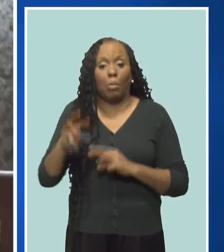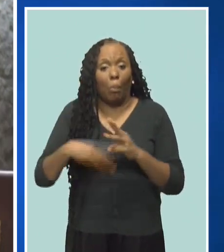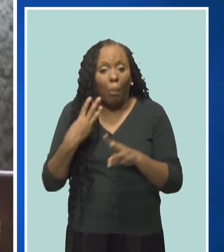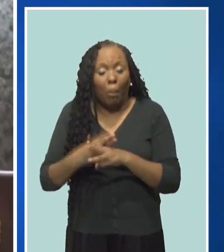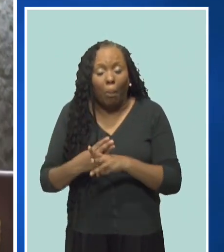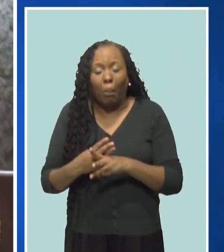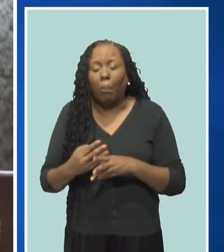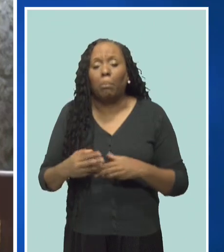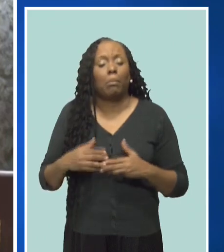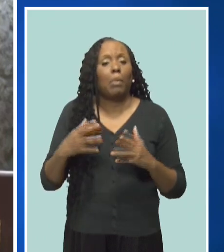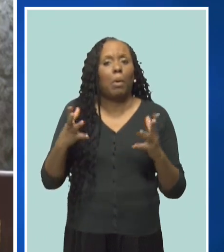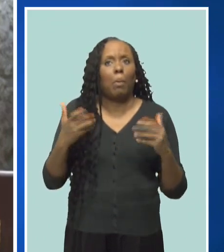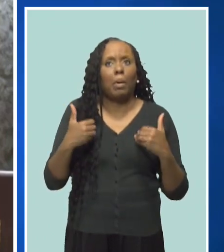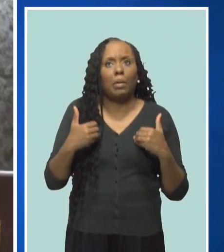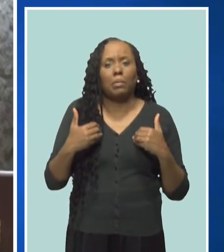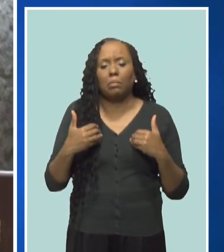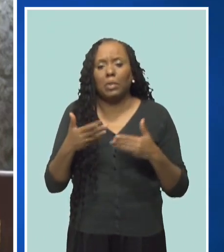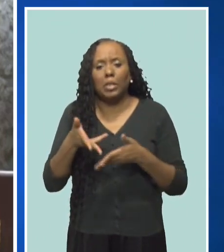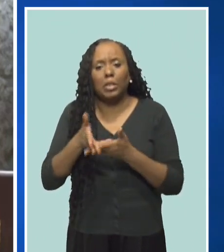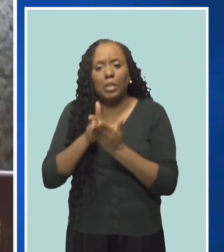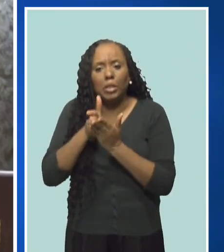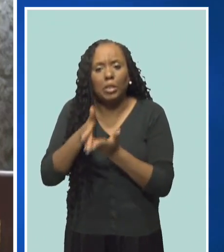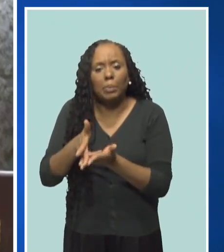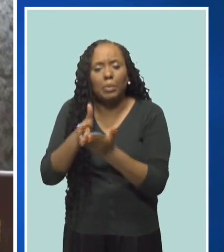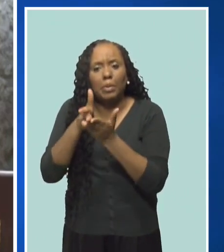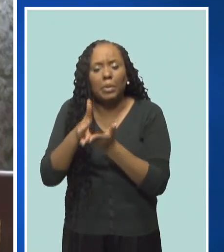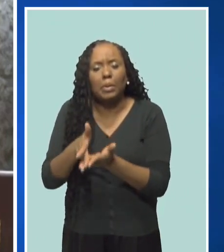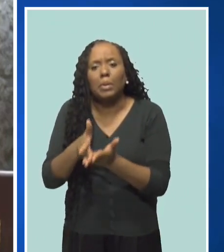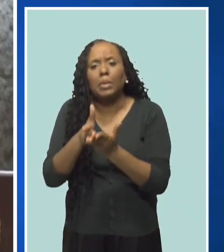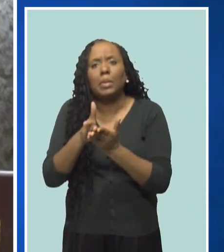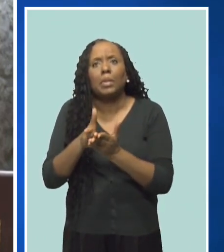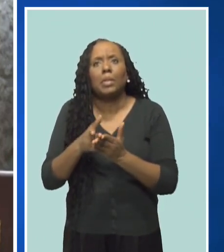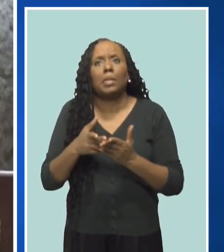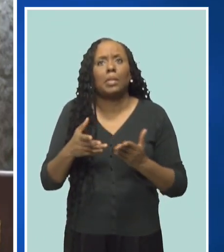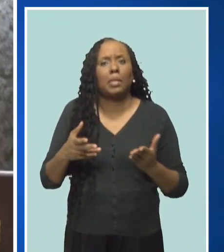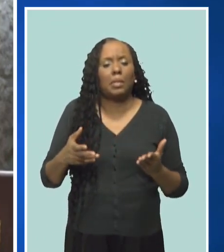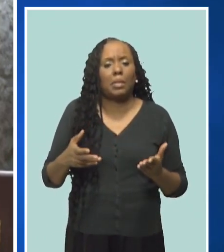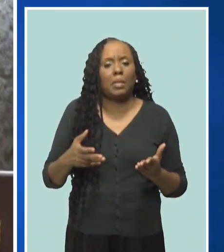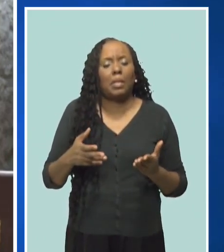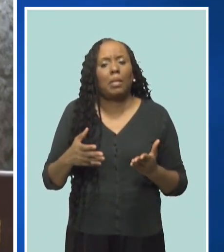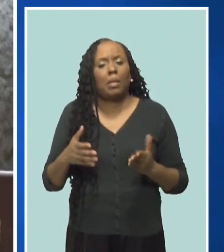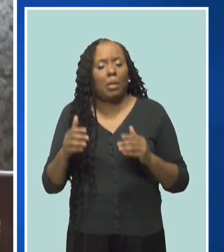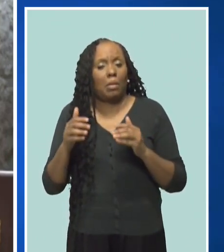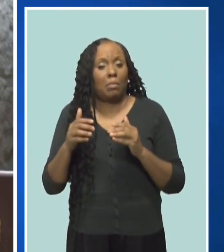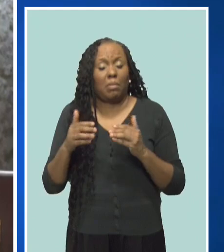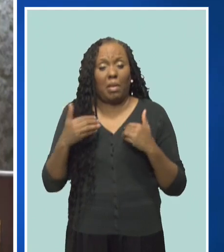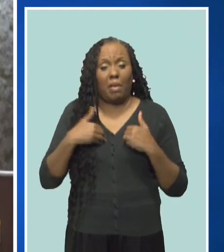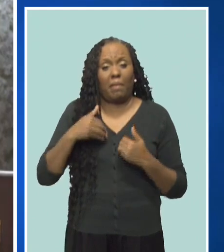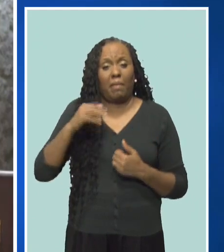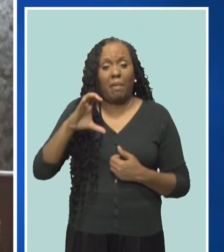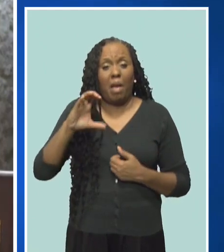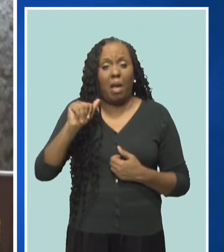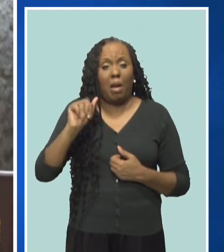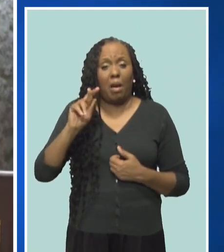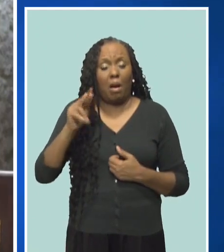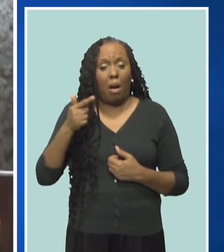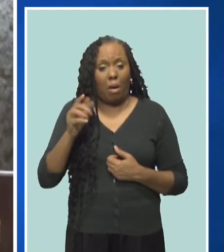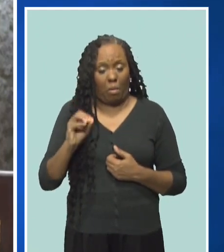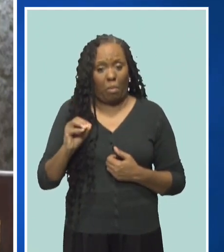on ships from one place to the other move cargo on ships in particular,